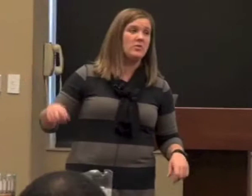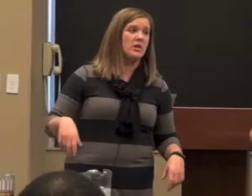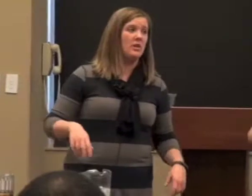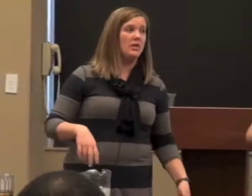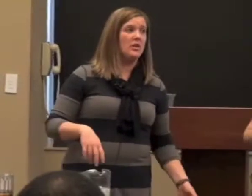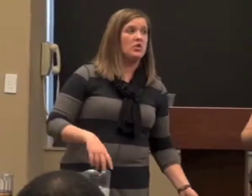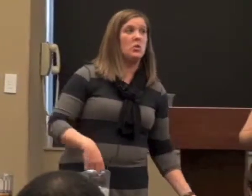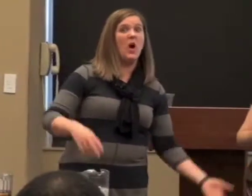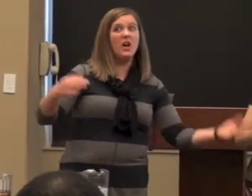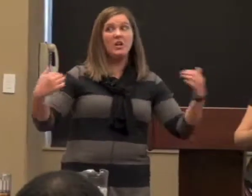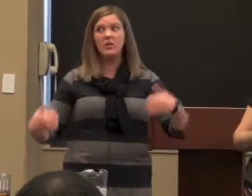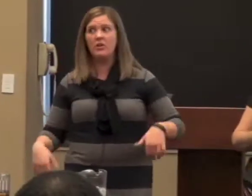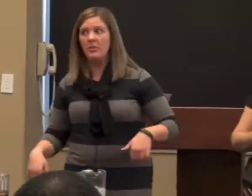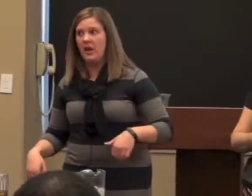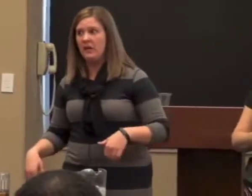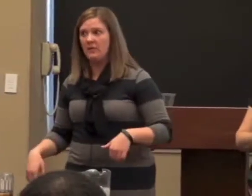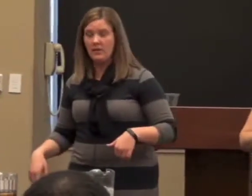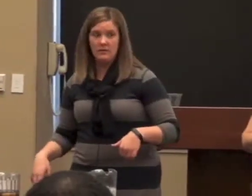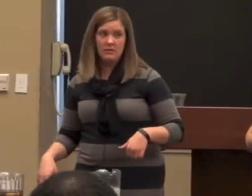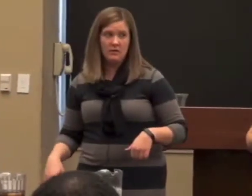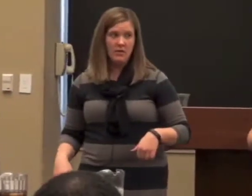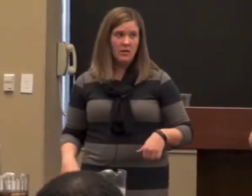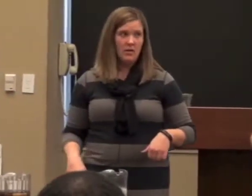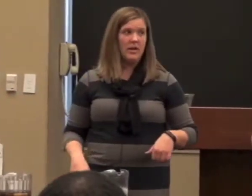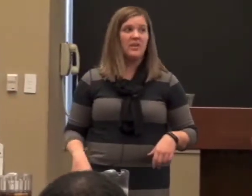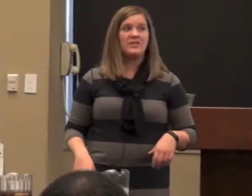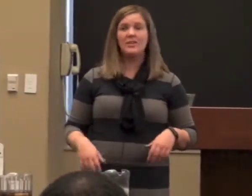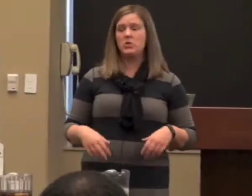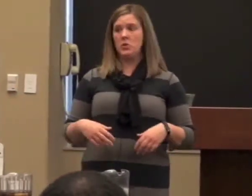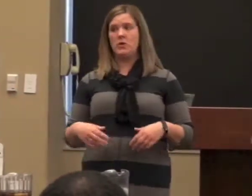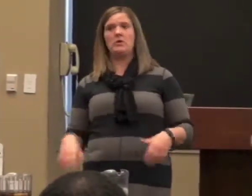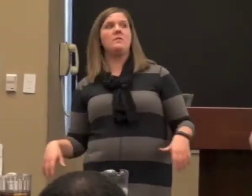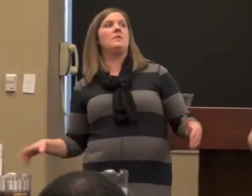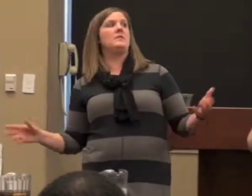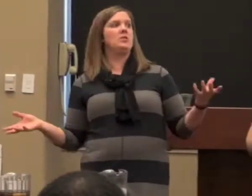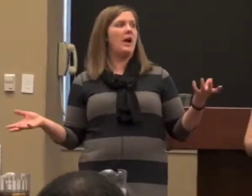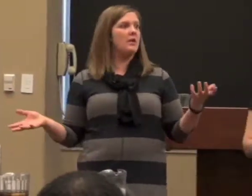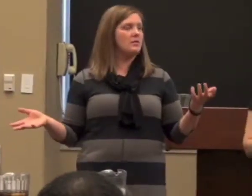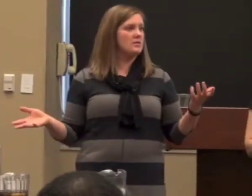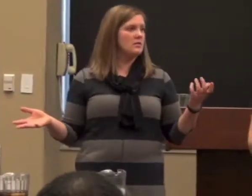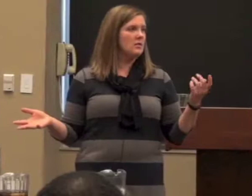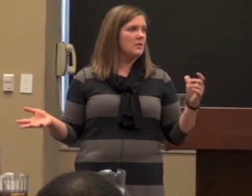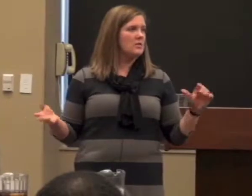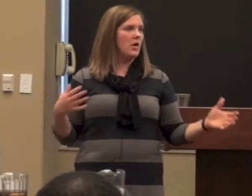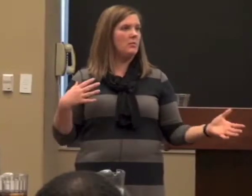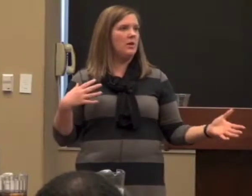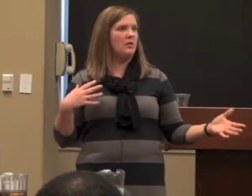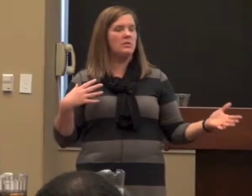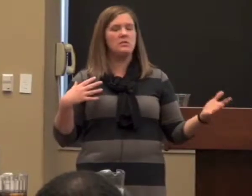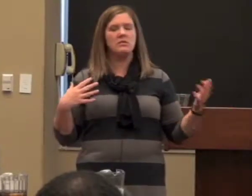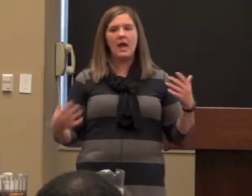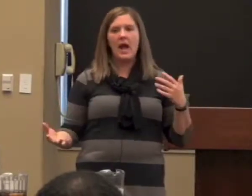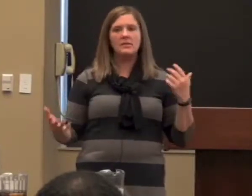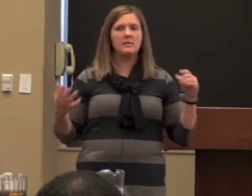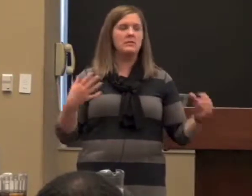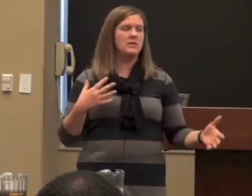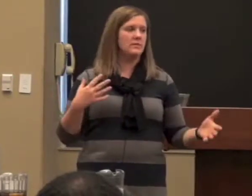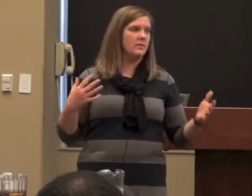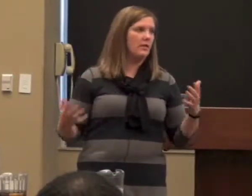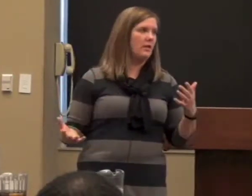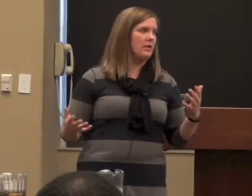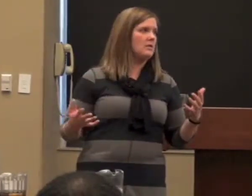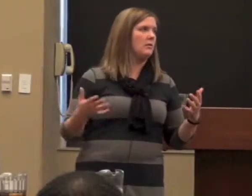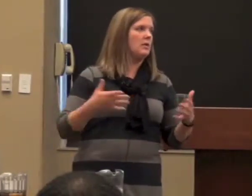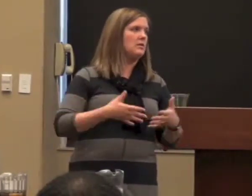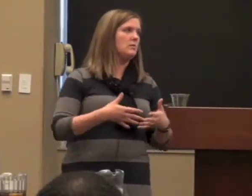and they're using, to unlearn a behavior, Really hard. it could take 250 trials. So I mean, there's lots of